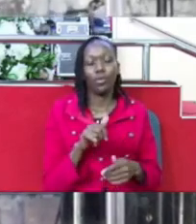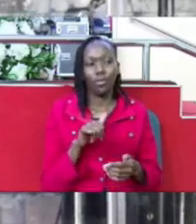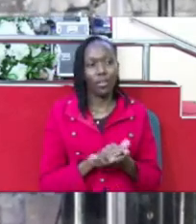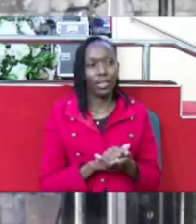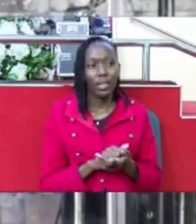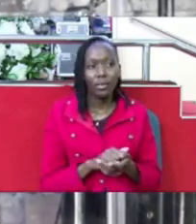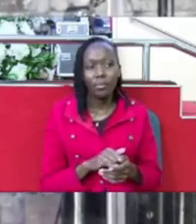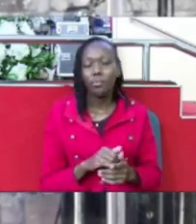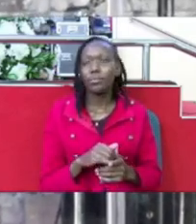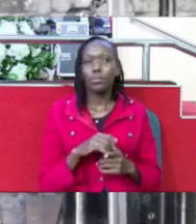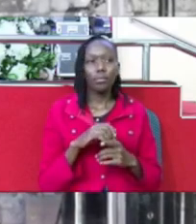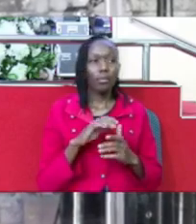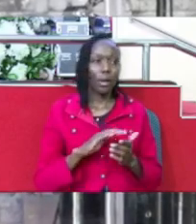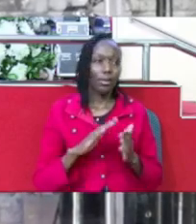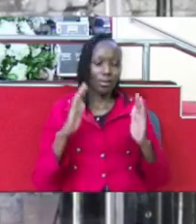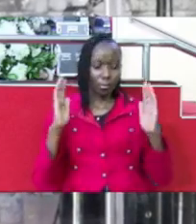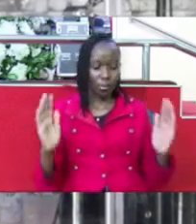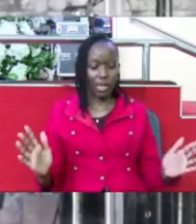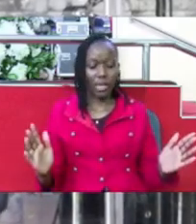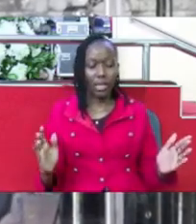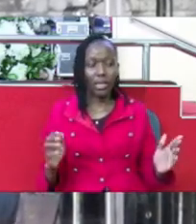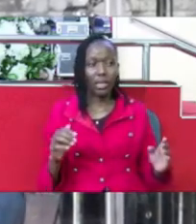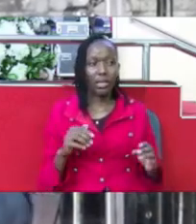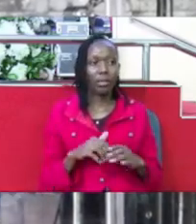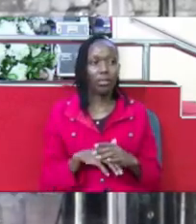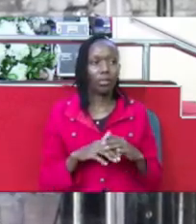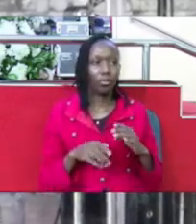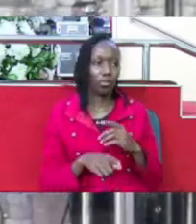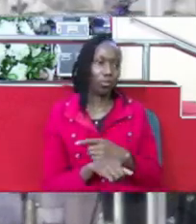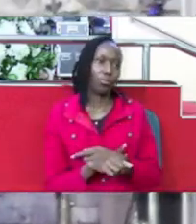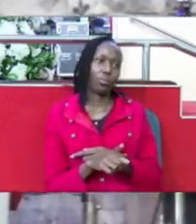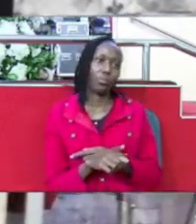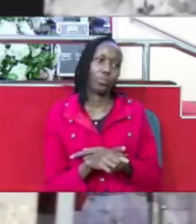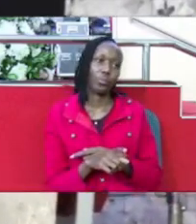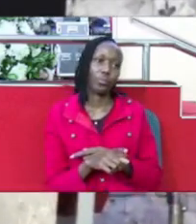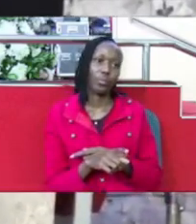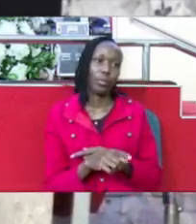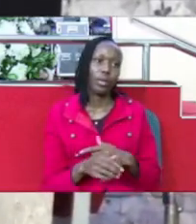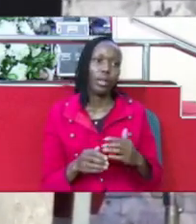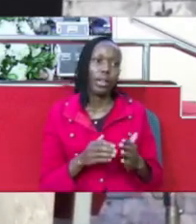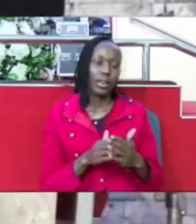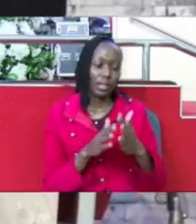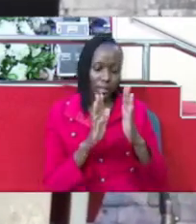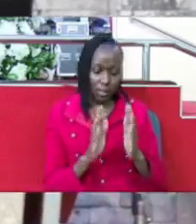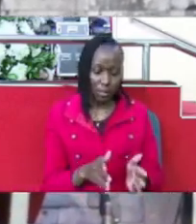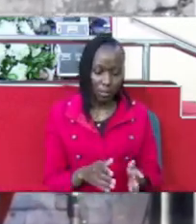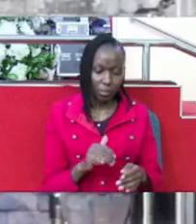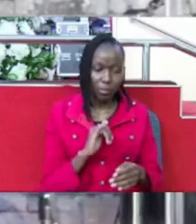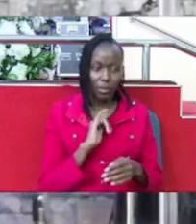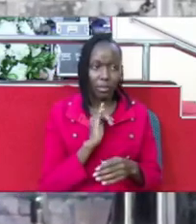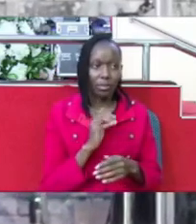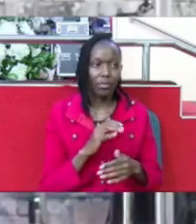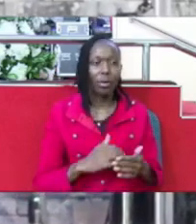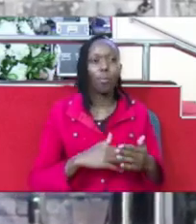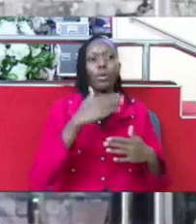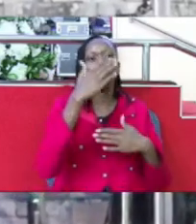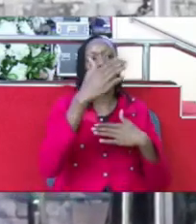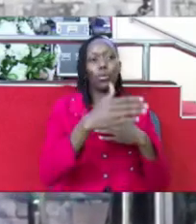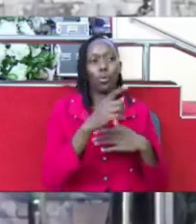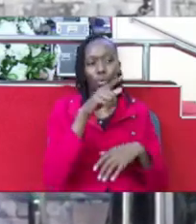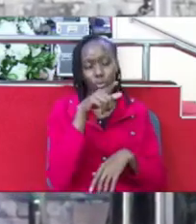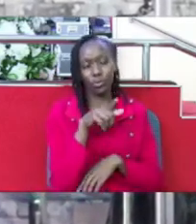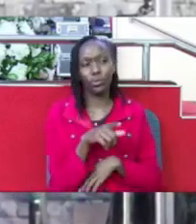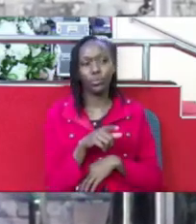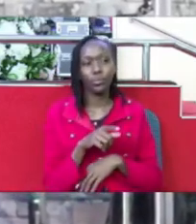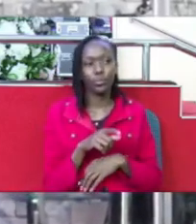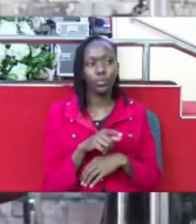is beneath you, kama utumishi uko chini yako, then leadership is beyond you. Ya kwamba uongozi uko mbele yako. And this is exactly